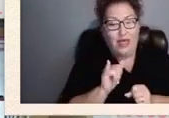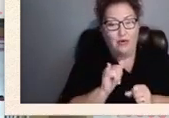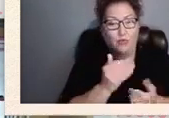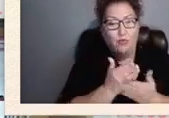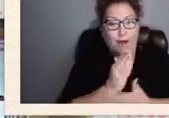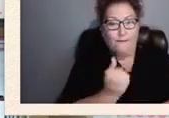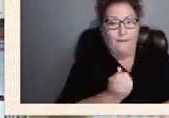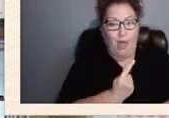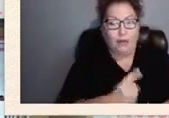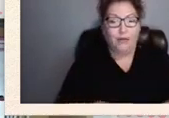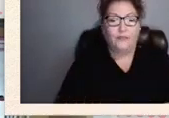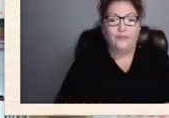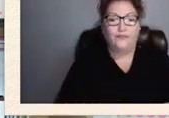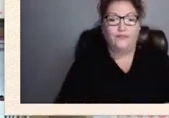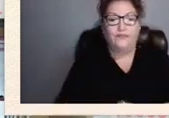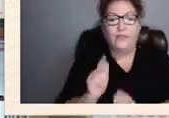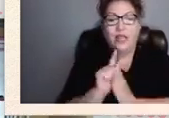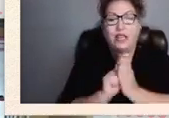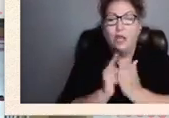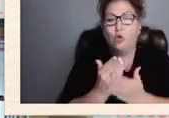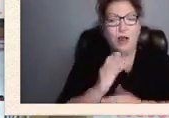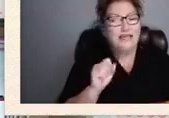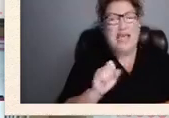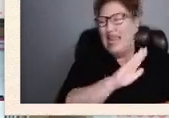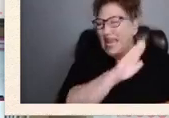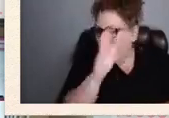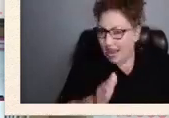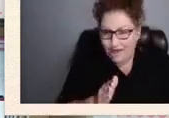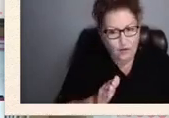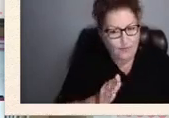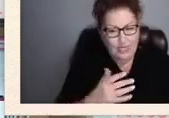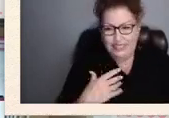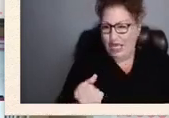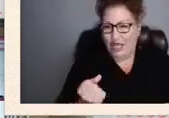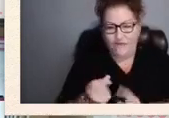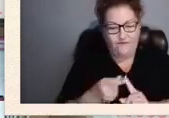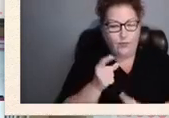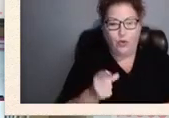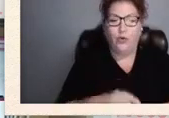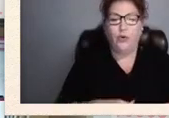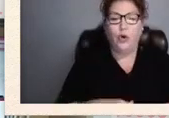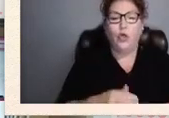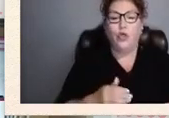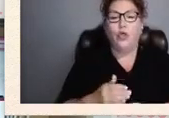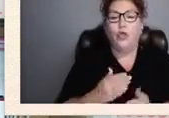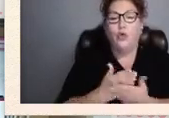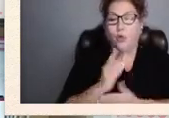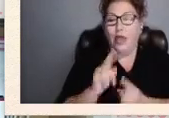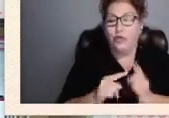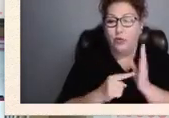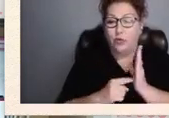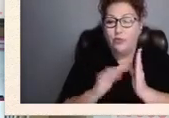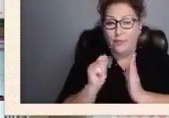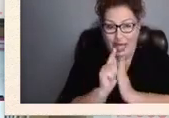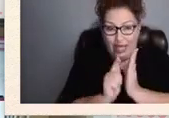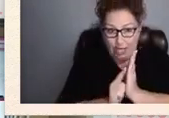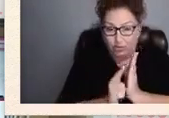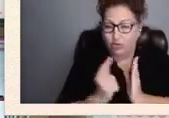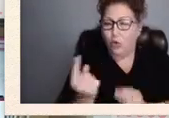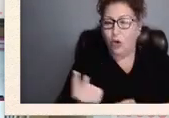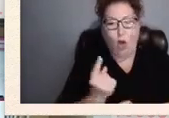These are some legal rights that can never be taken away under guardianship. So the right to be represented by counsel always are